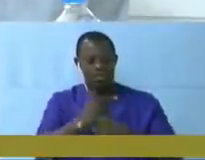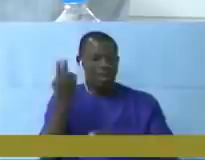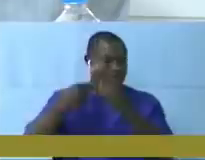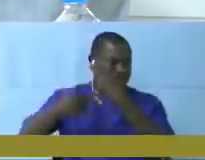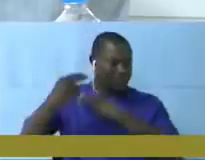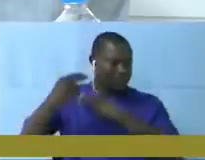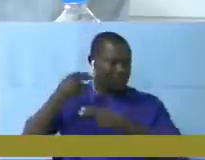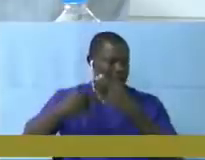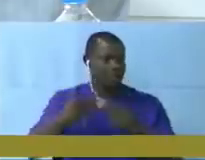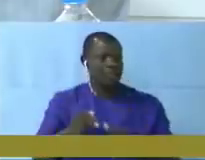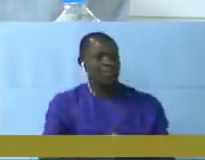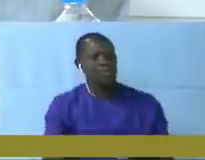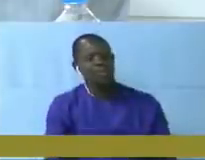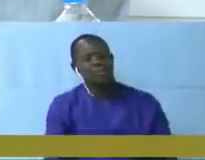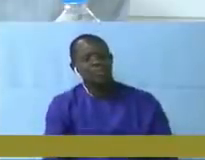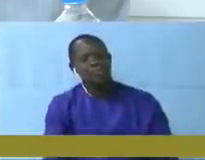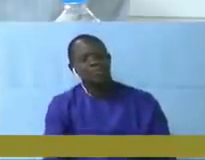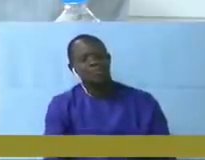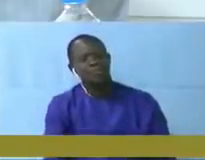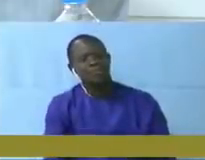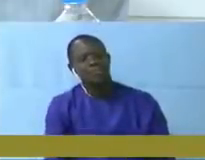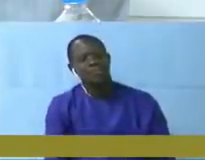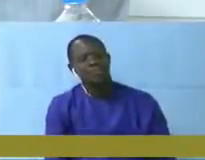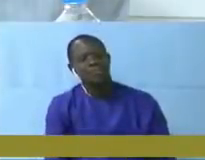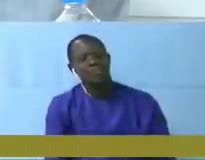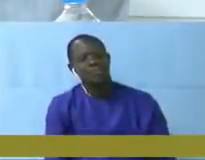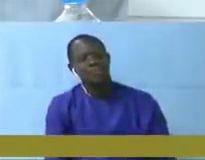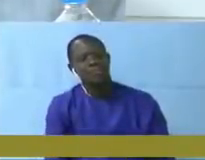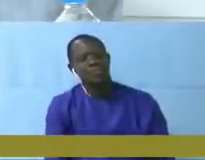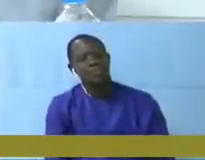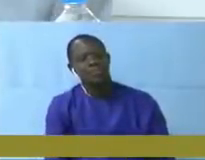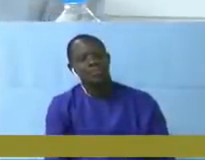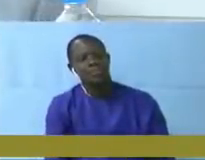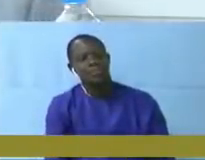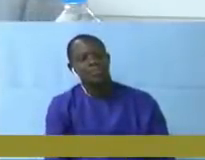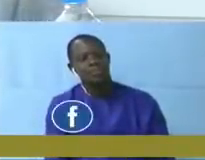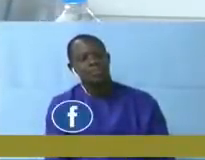doxé depuis atom 1996 be jamono jiñ tollu ni.